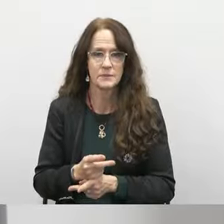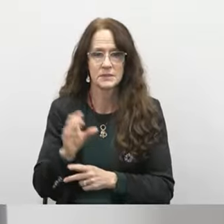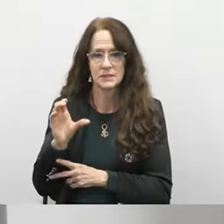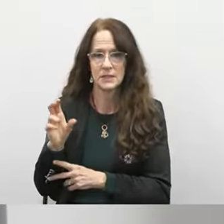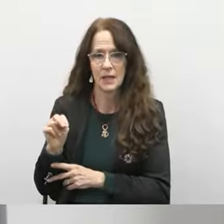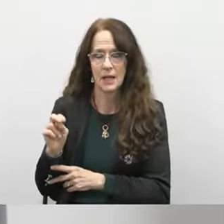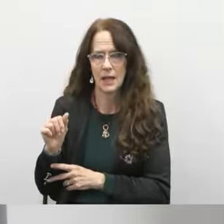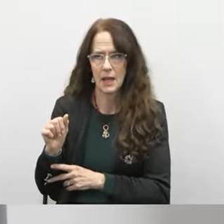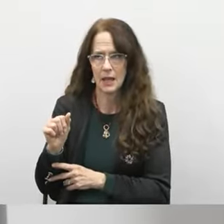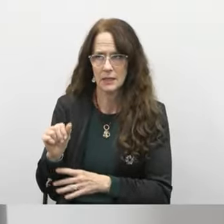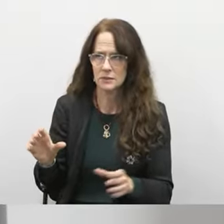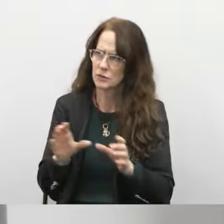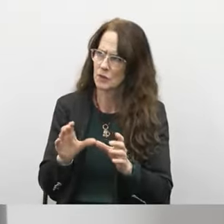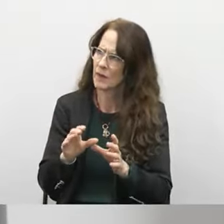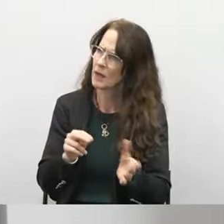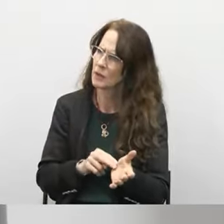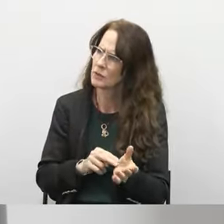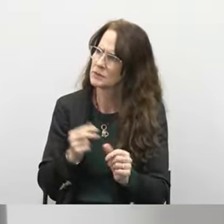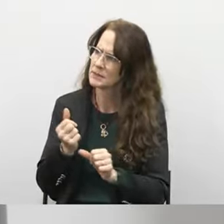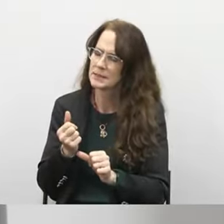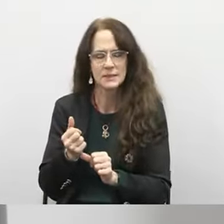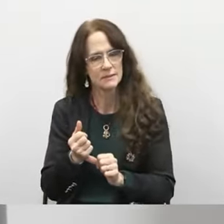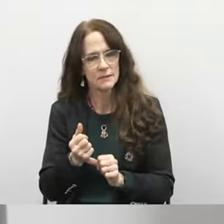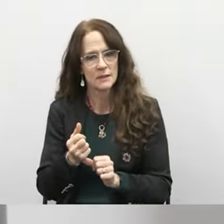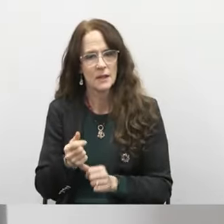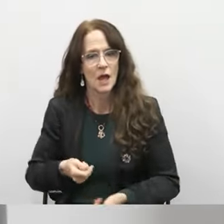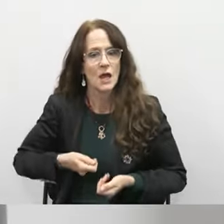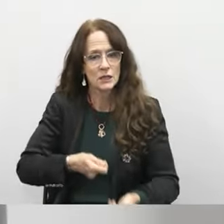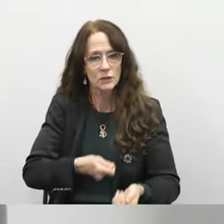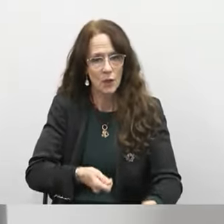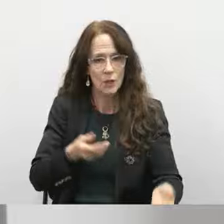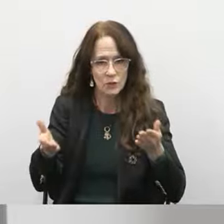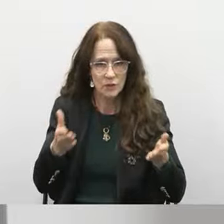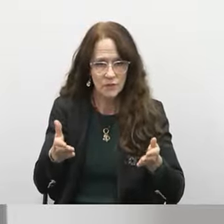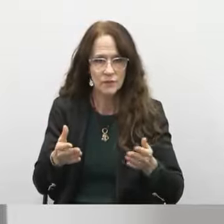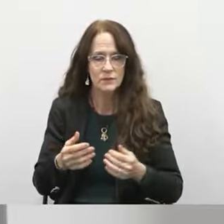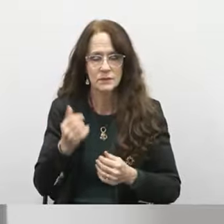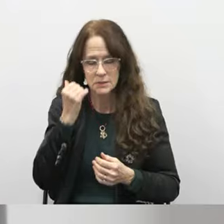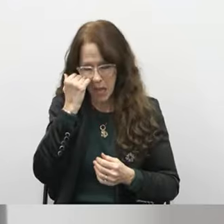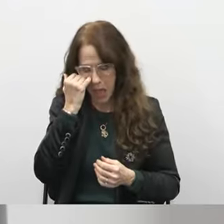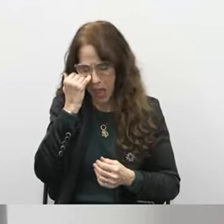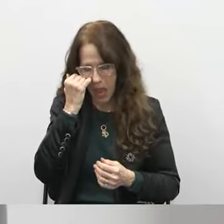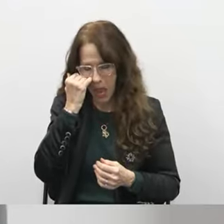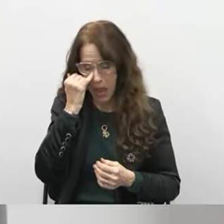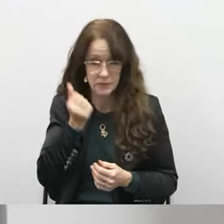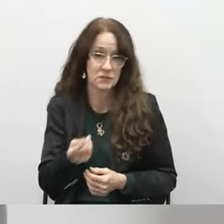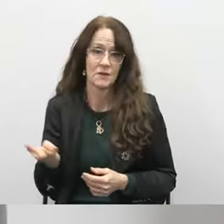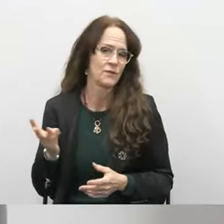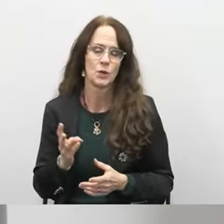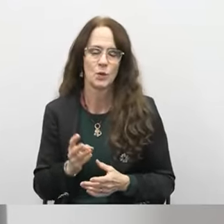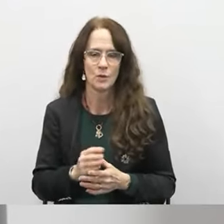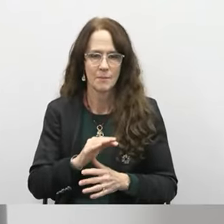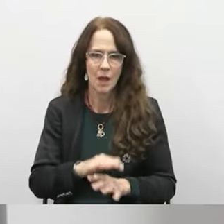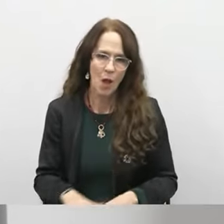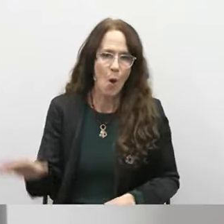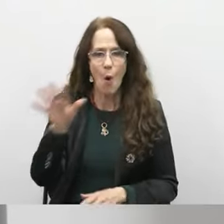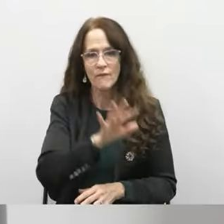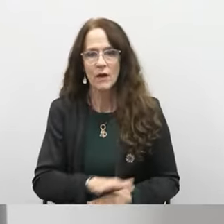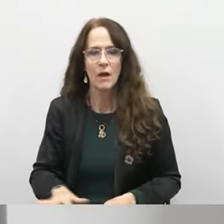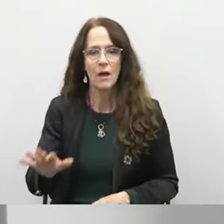CNA, I think that's certified nurse assistant, and custodial services, to name a few. Overall, I just want to